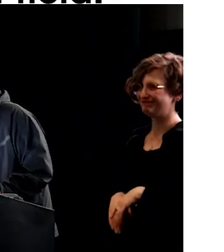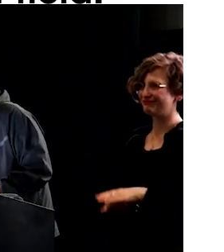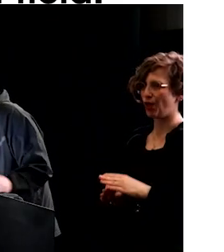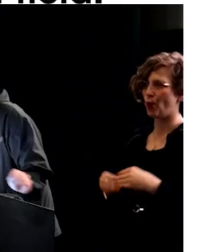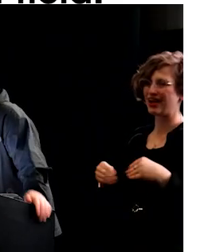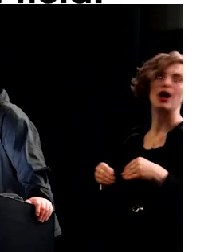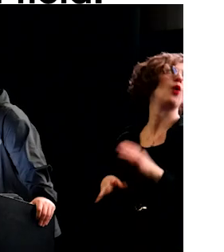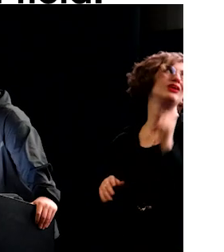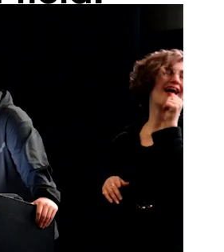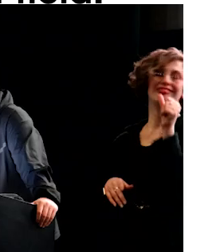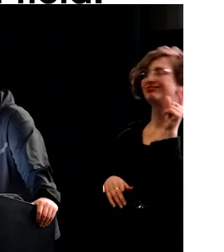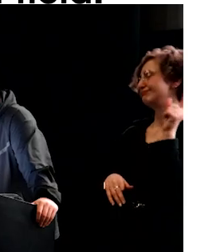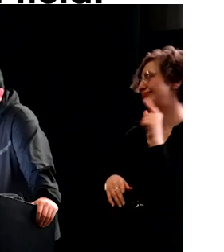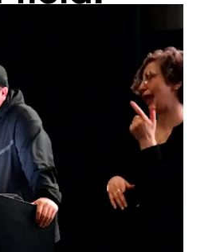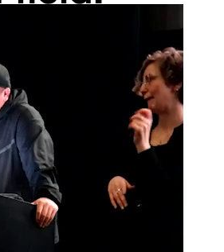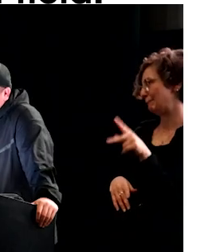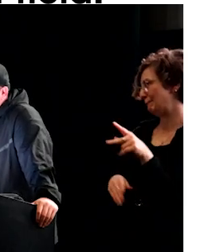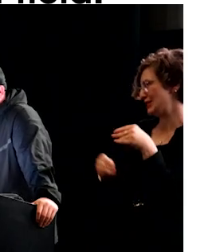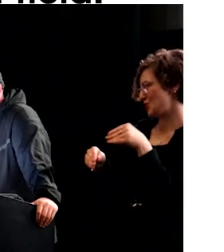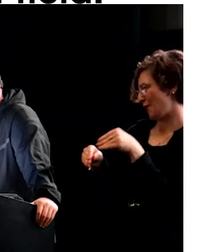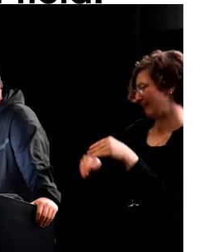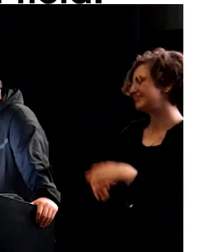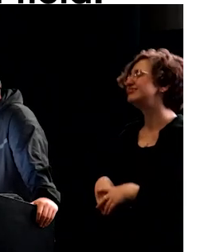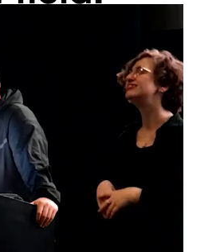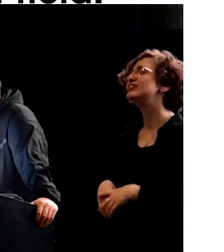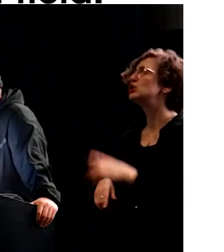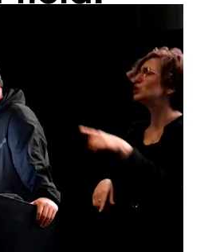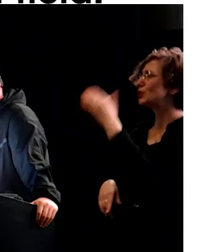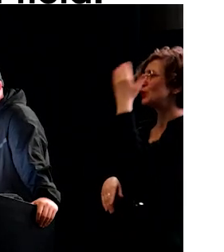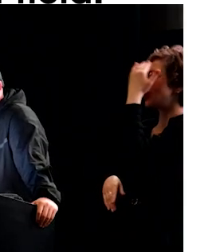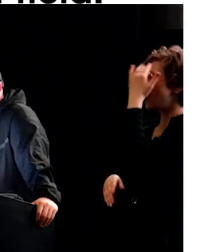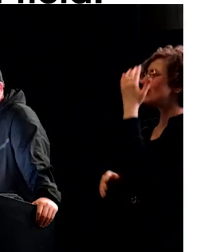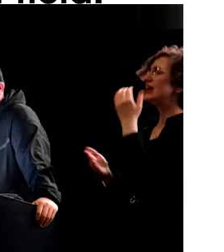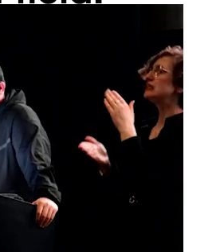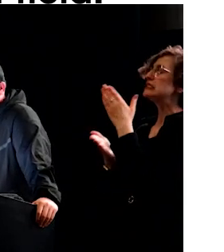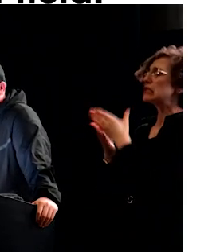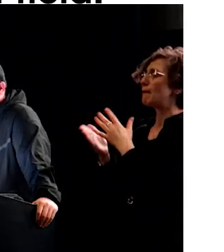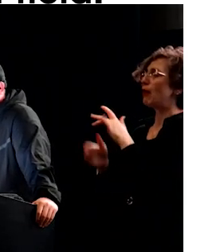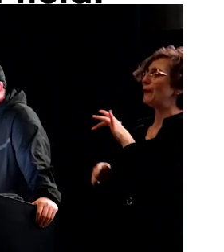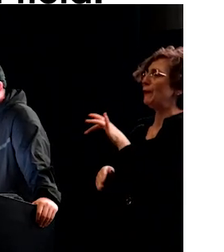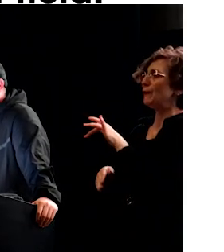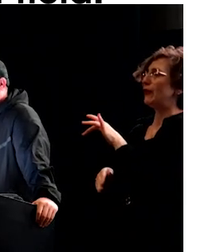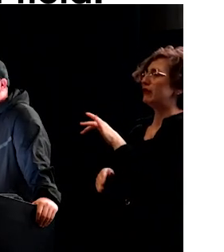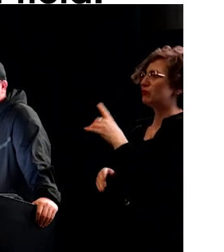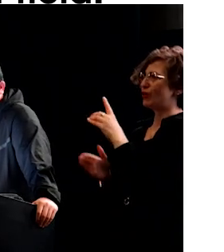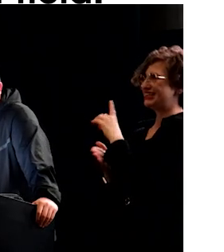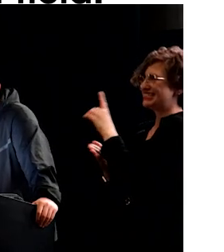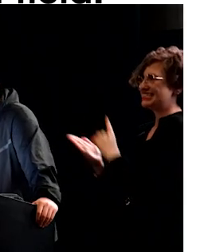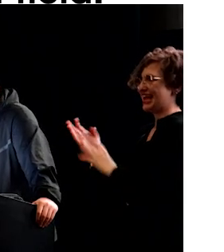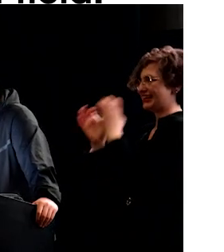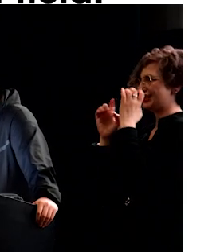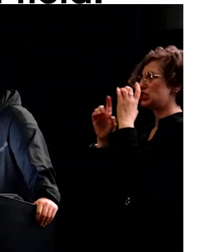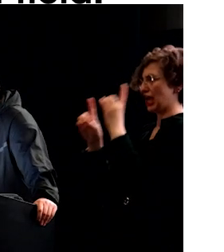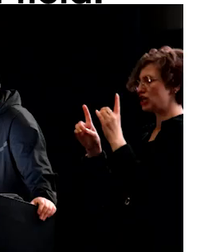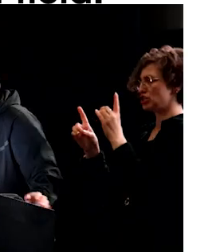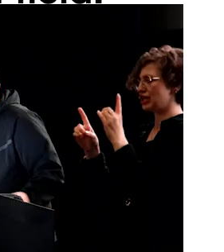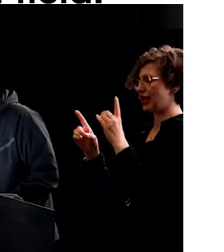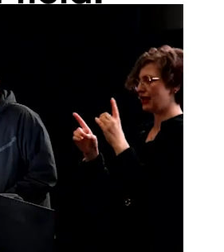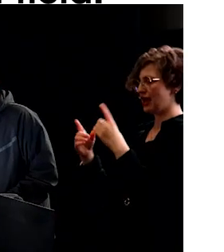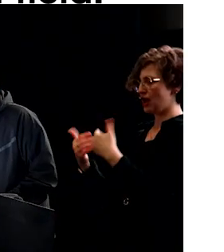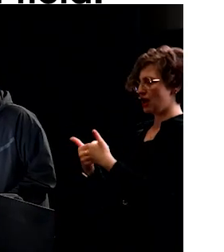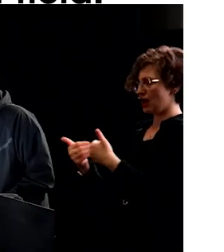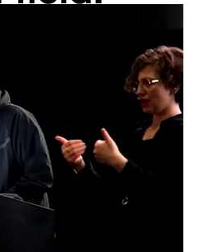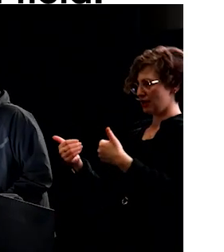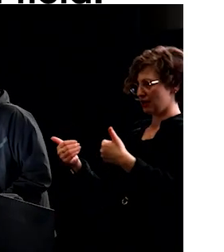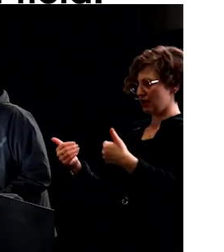This gap is, as you know, there's a gap in design education, and again, since COVID, the gap has only widened. Employers are raising